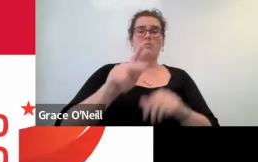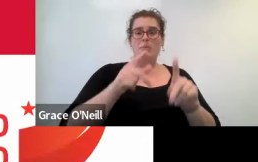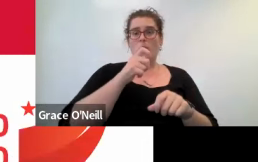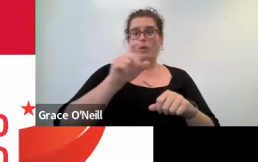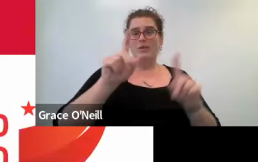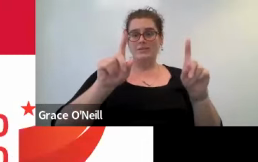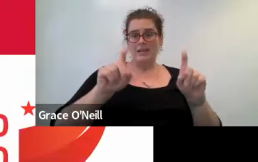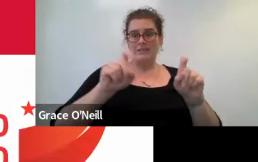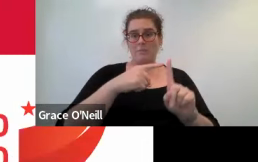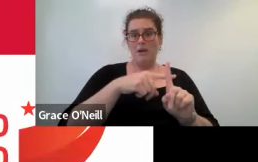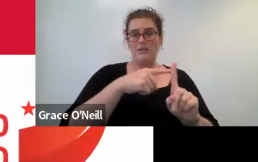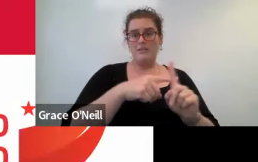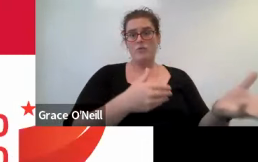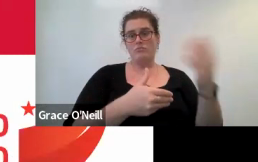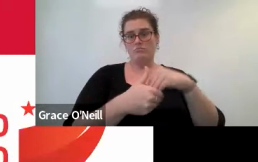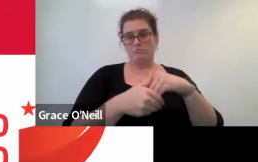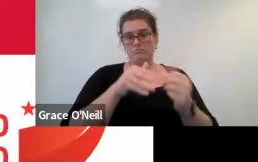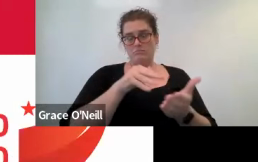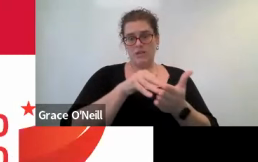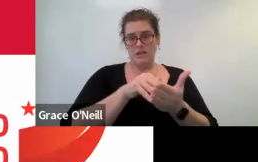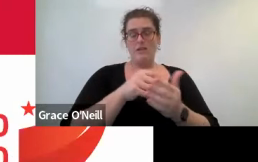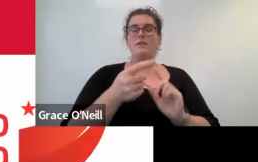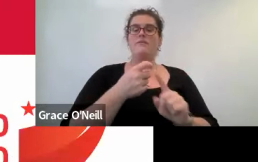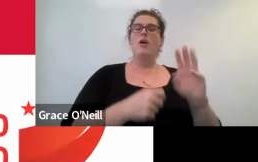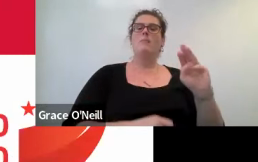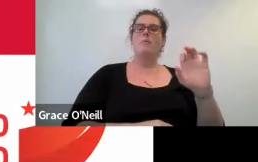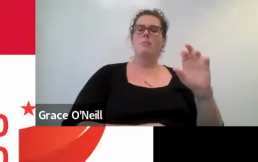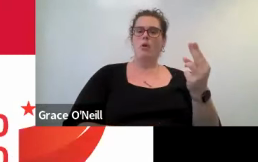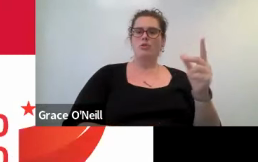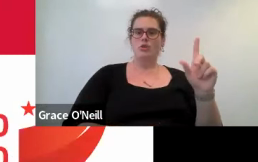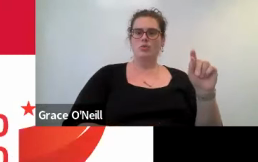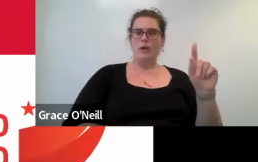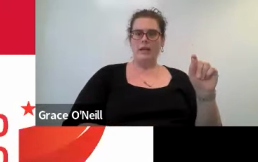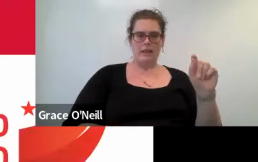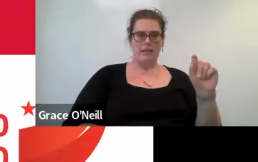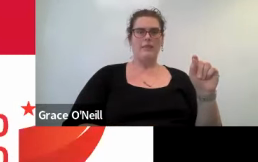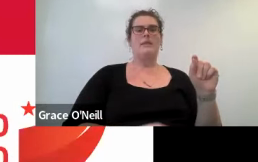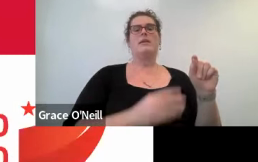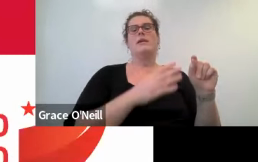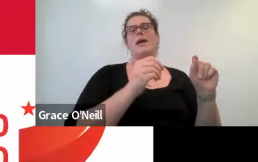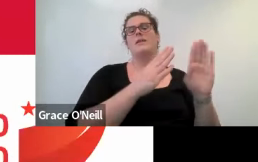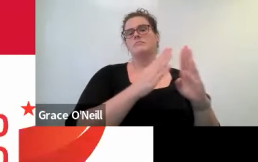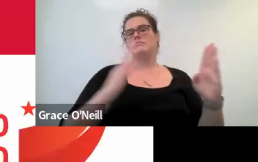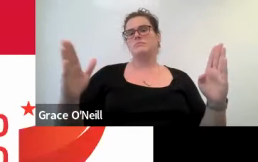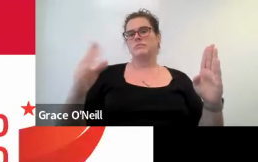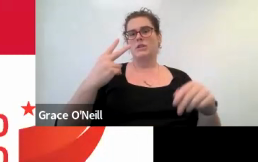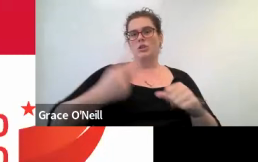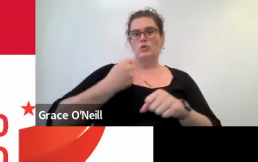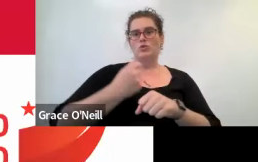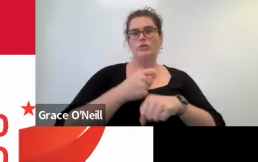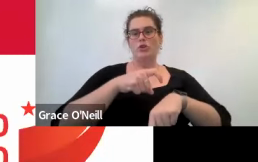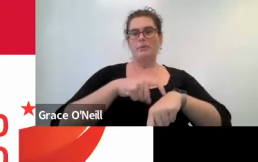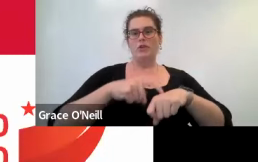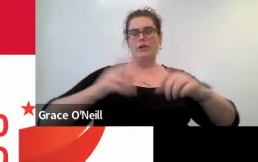part of the study, and that was from March the 20th. And we looked at the 2-year period from March